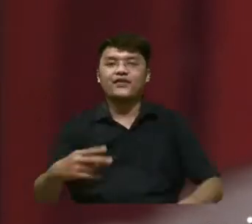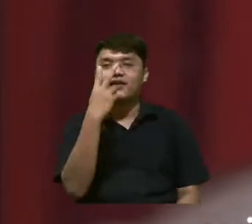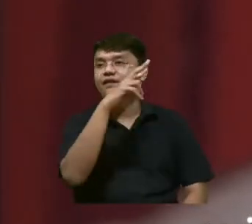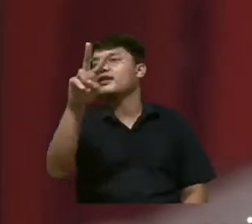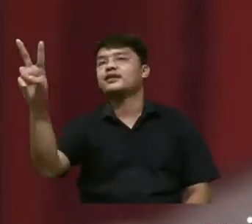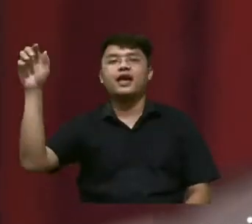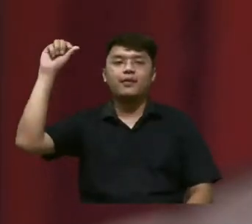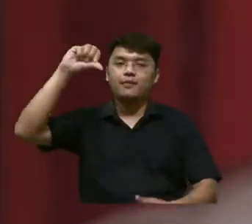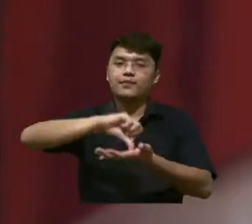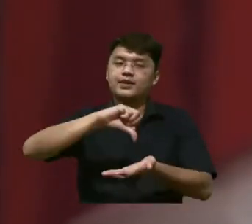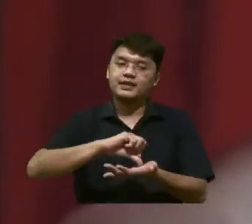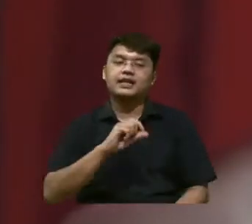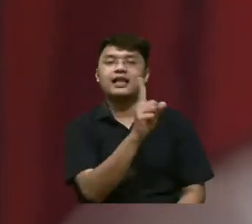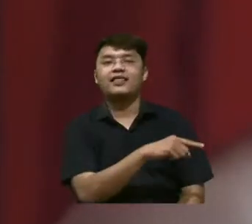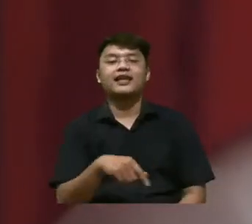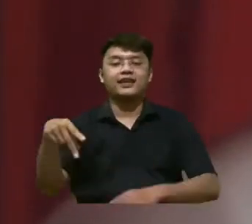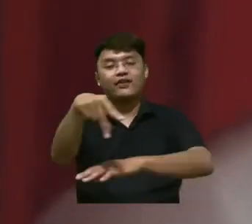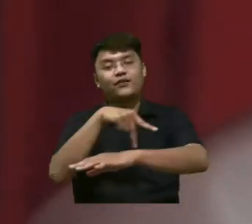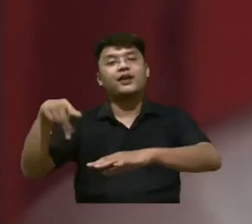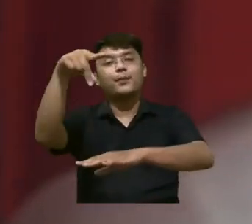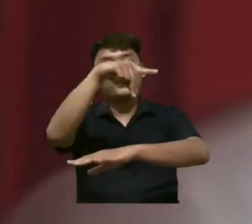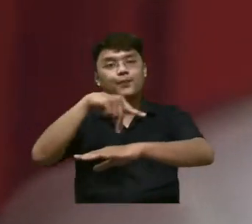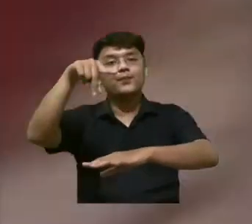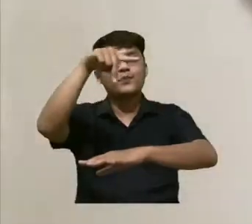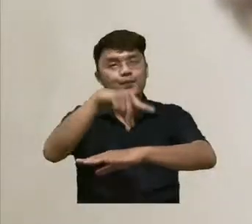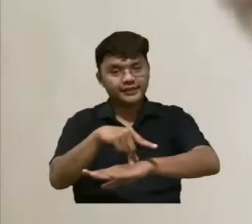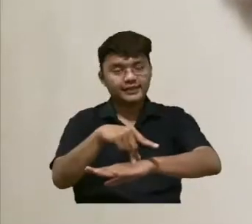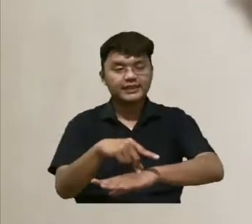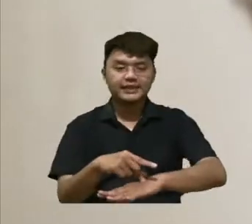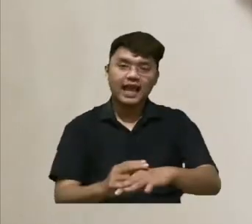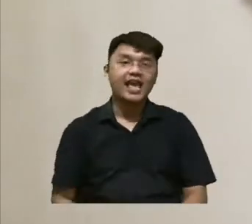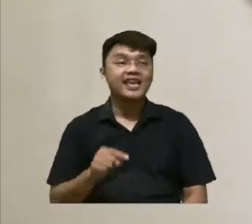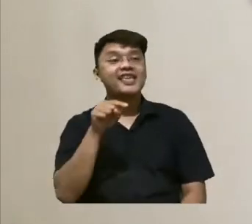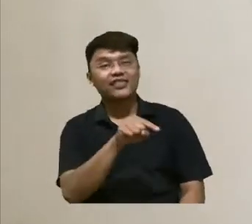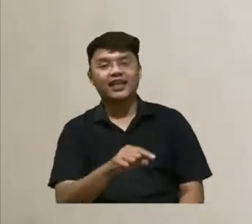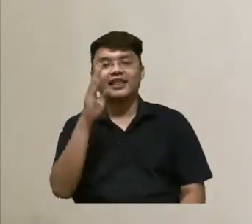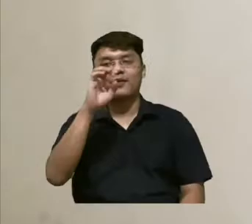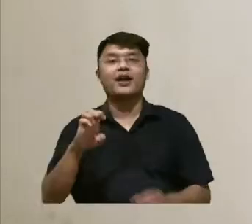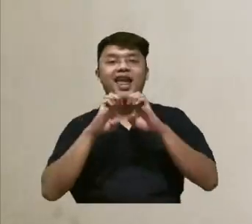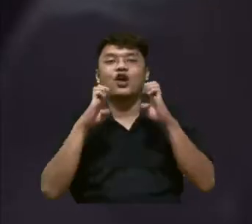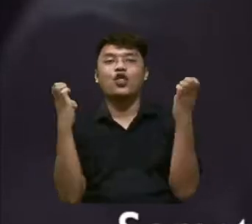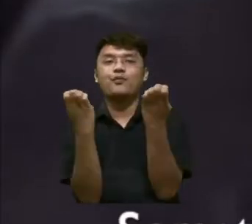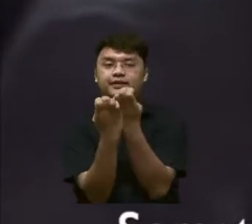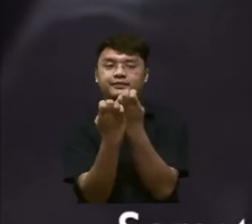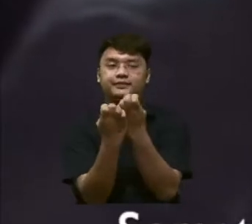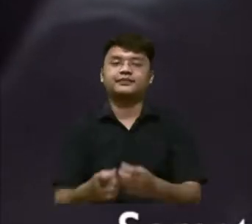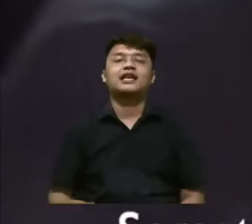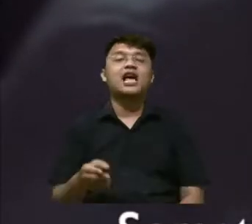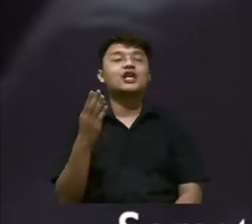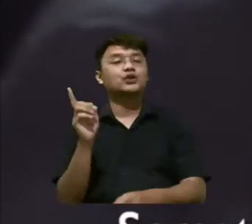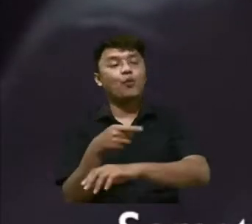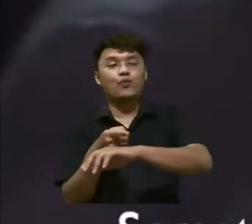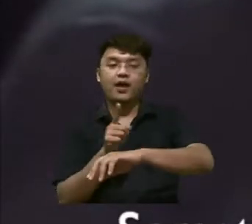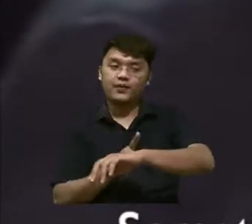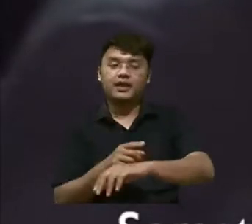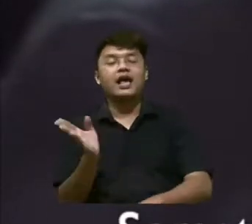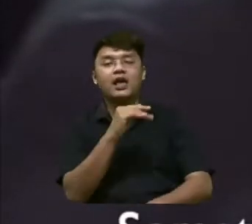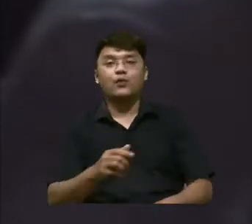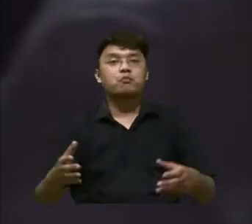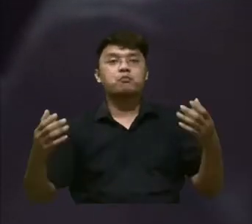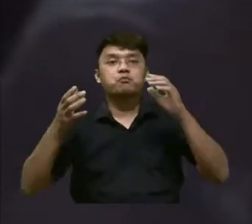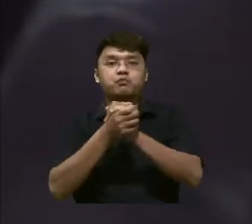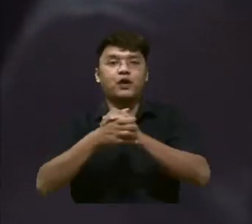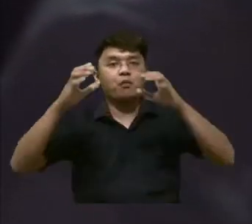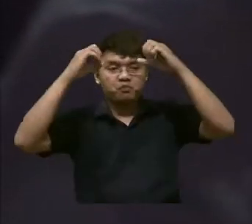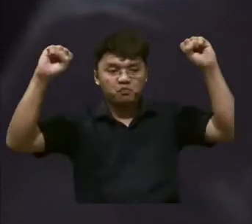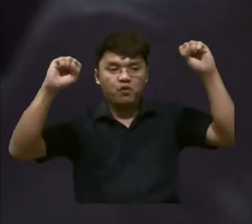of leadership like in the Philippines. It can impact the economic sector. Sometimes some leaders keep maintaining their powers in